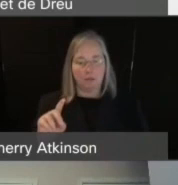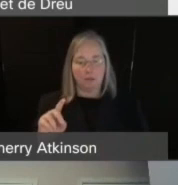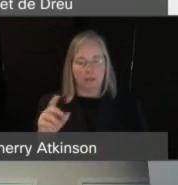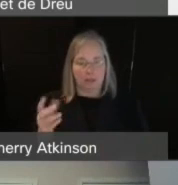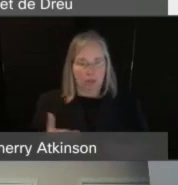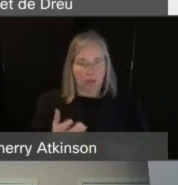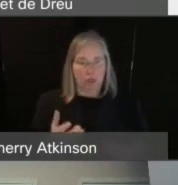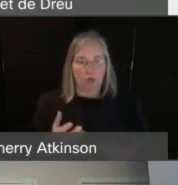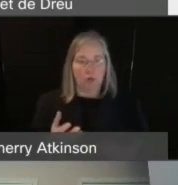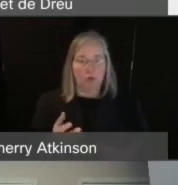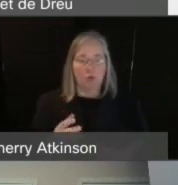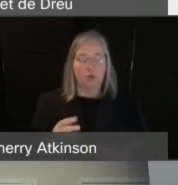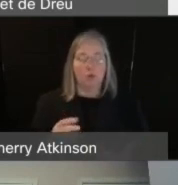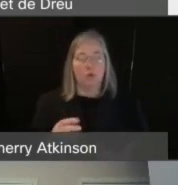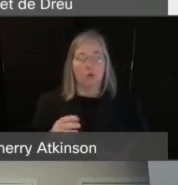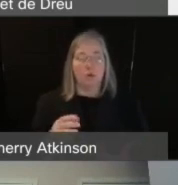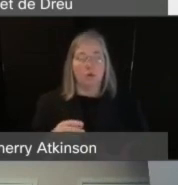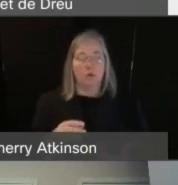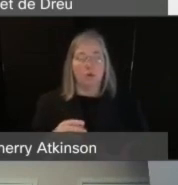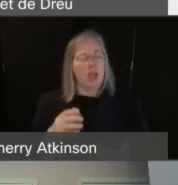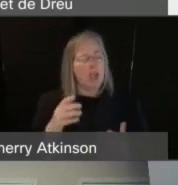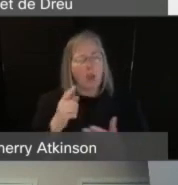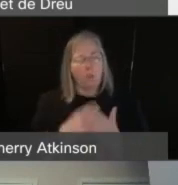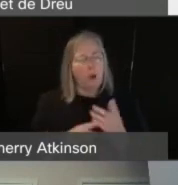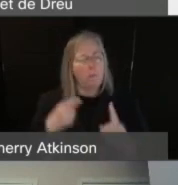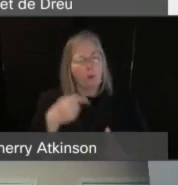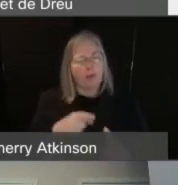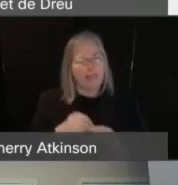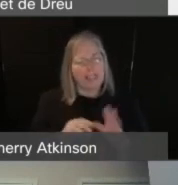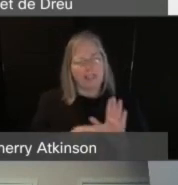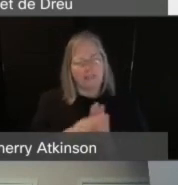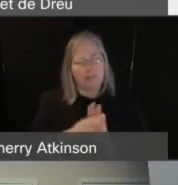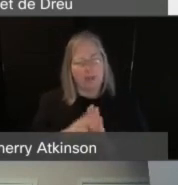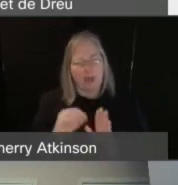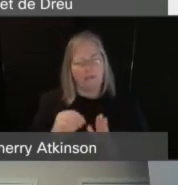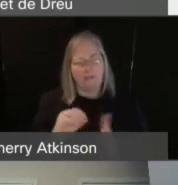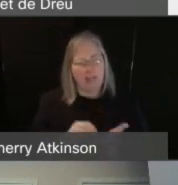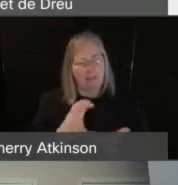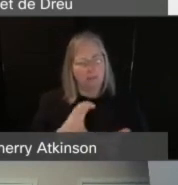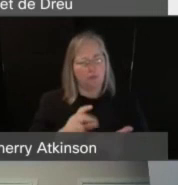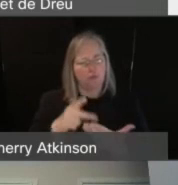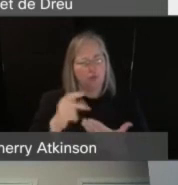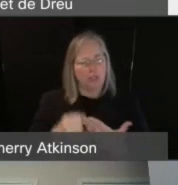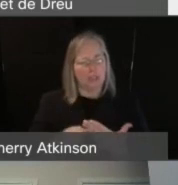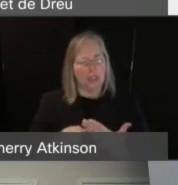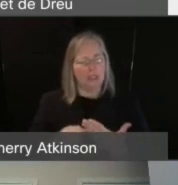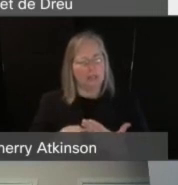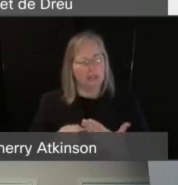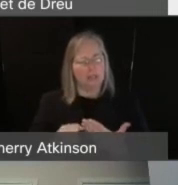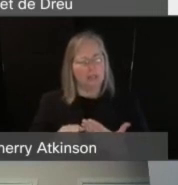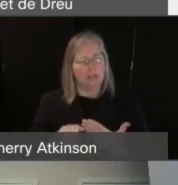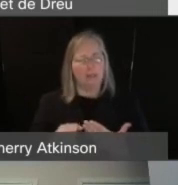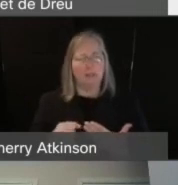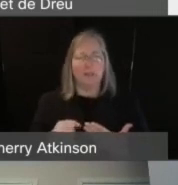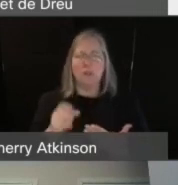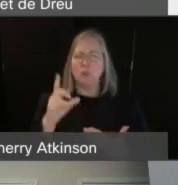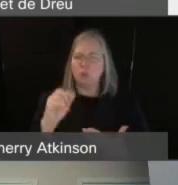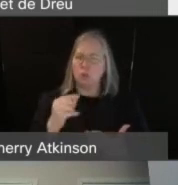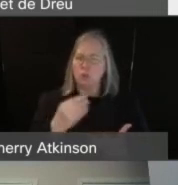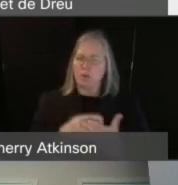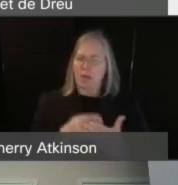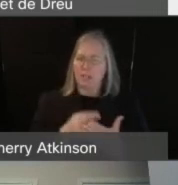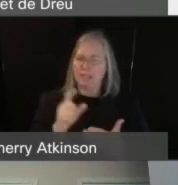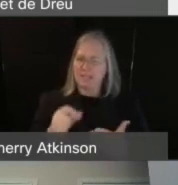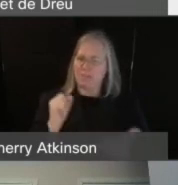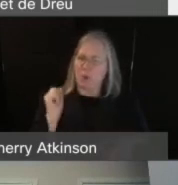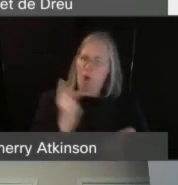At what point in the development of a capital project do the funds need to be